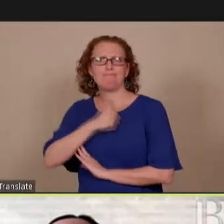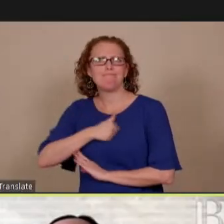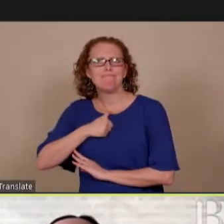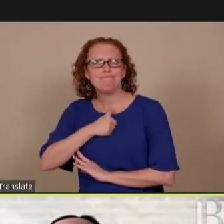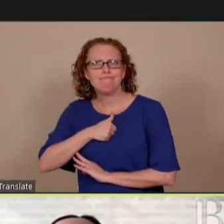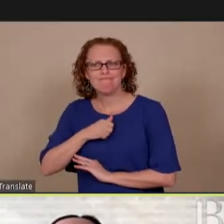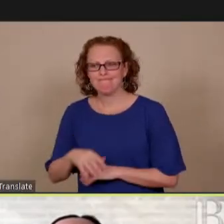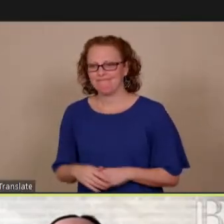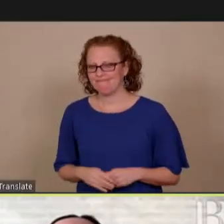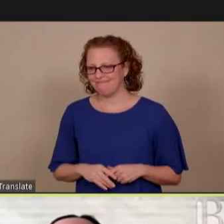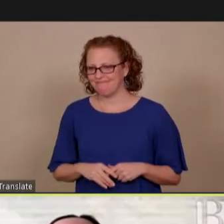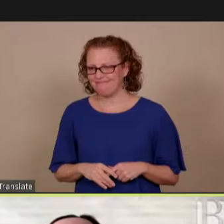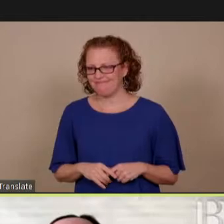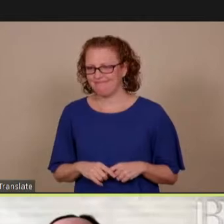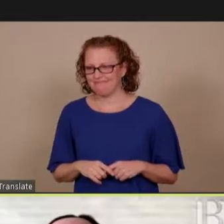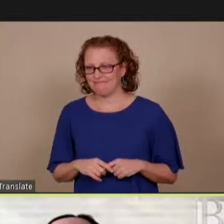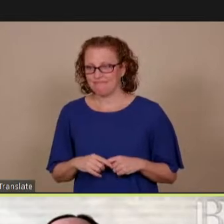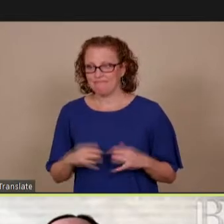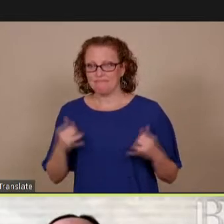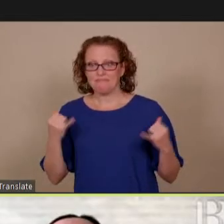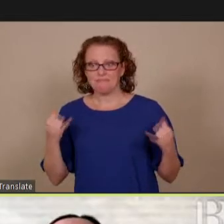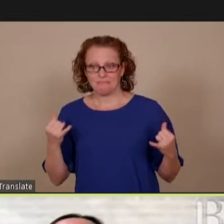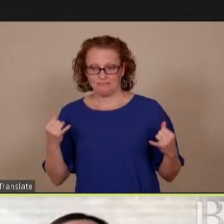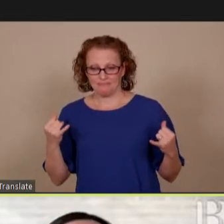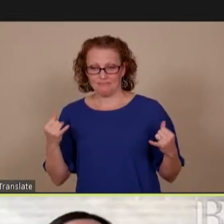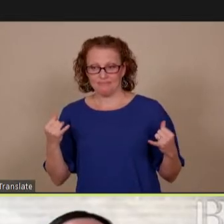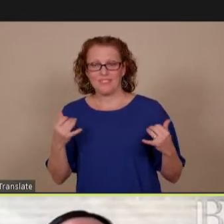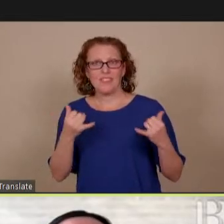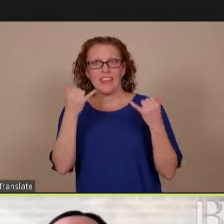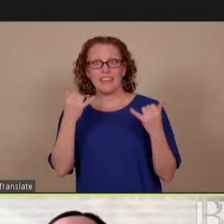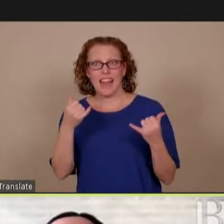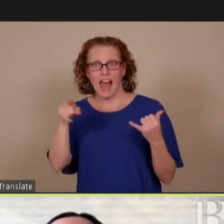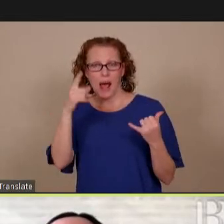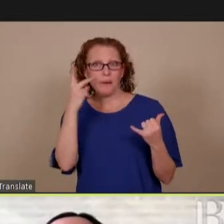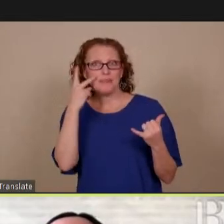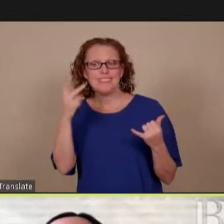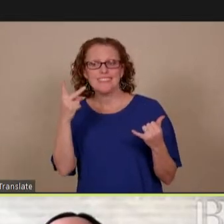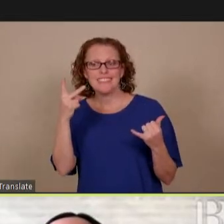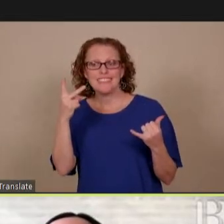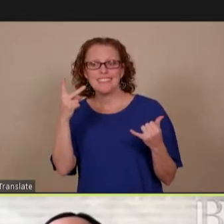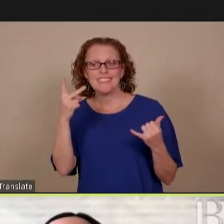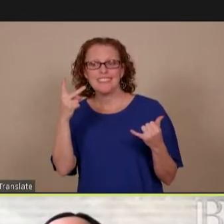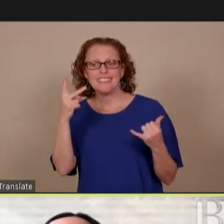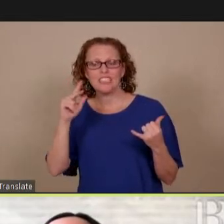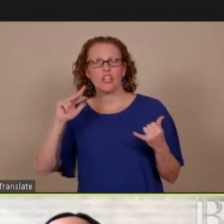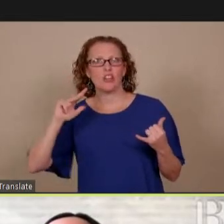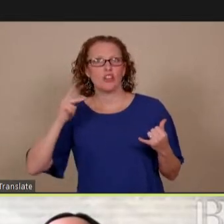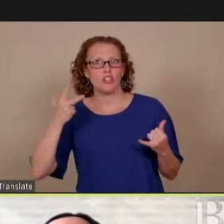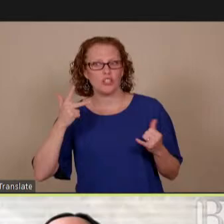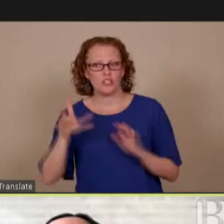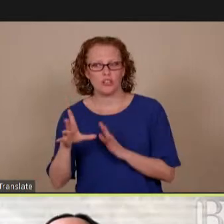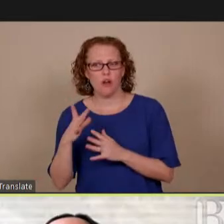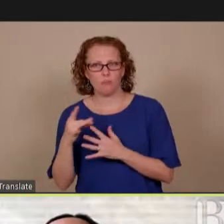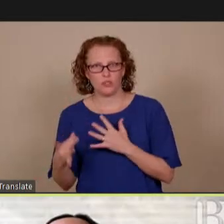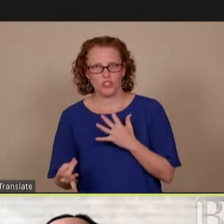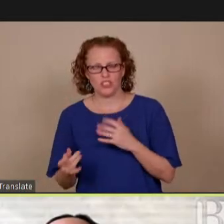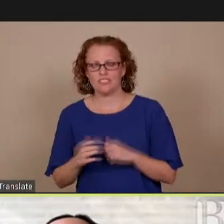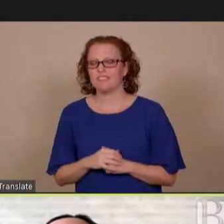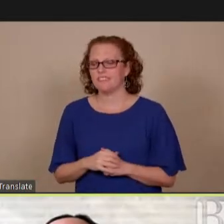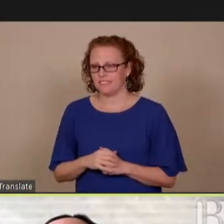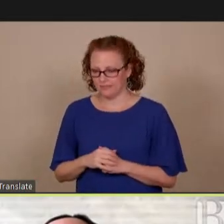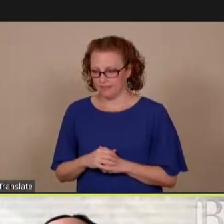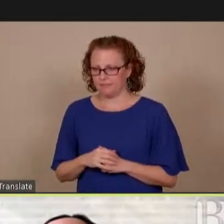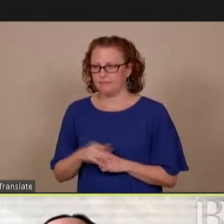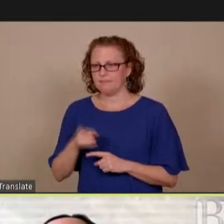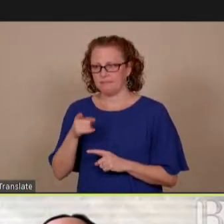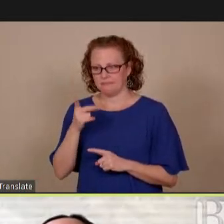Okay, so we are now at the third map option here, where you'll see that there have